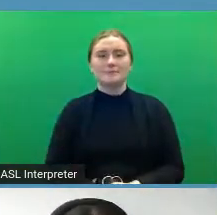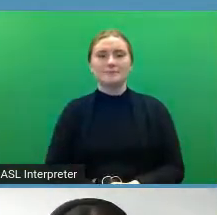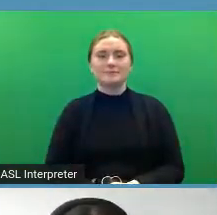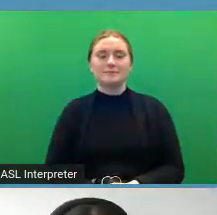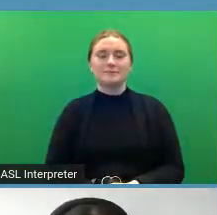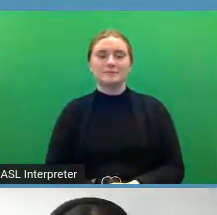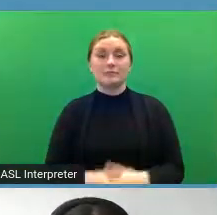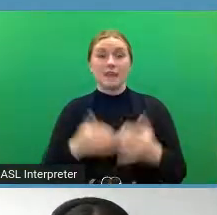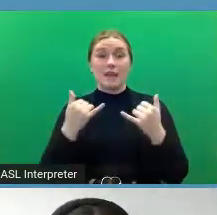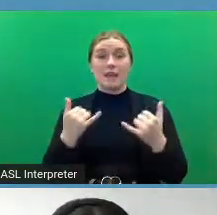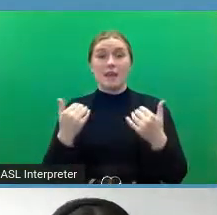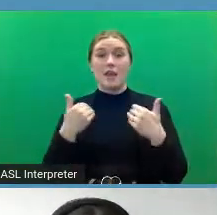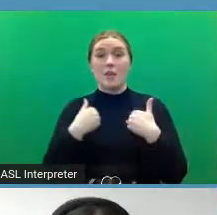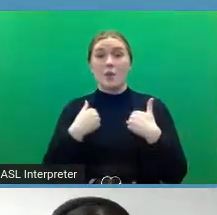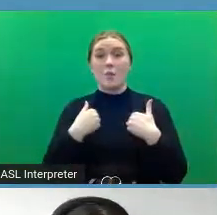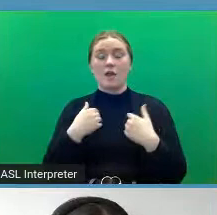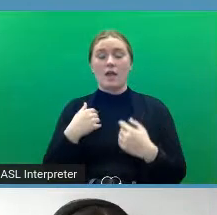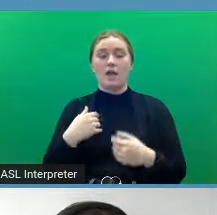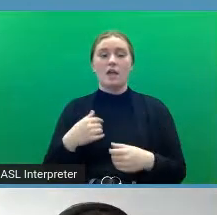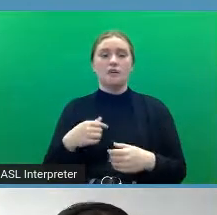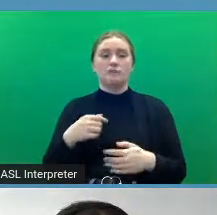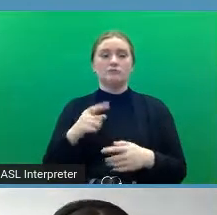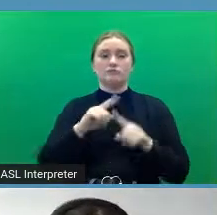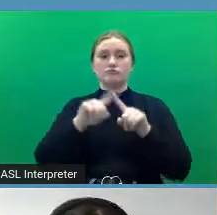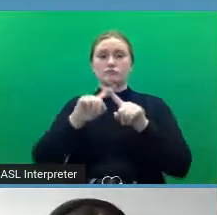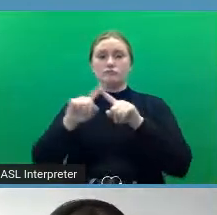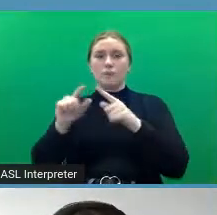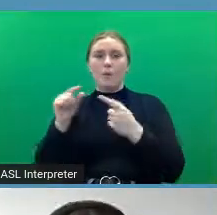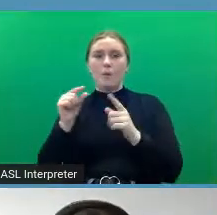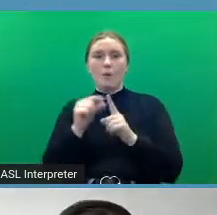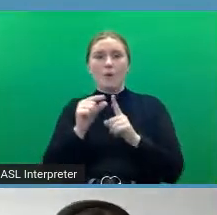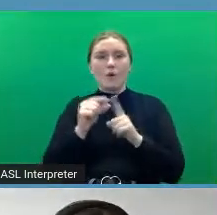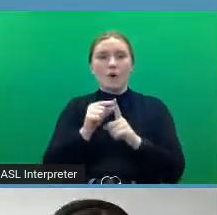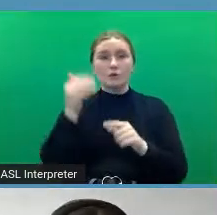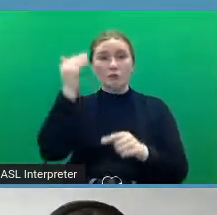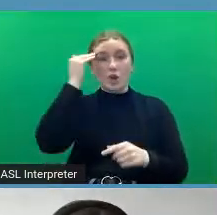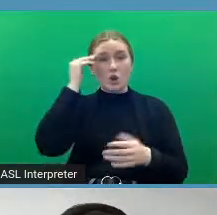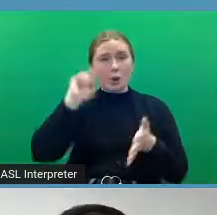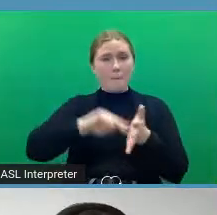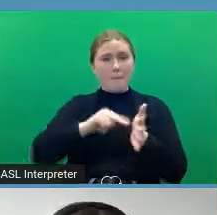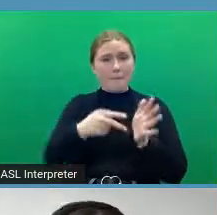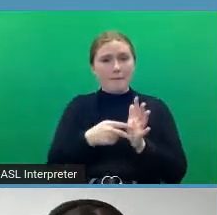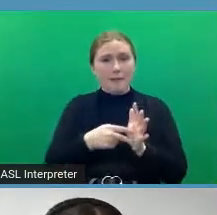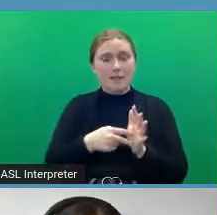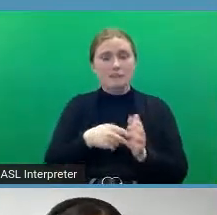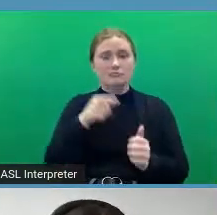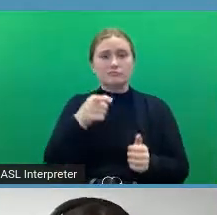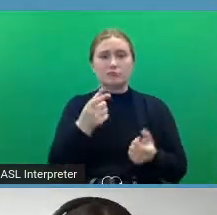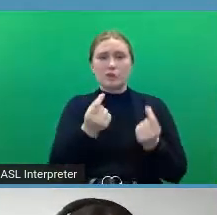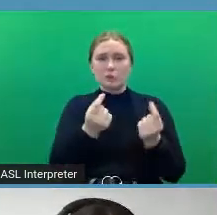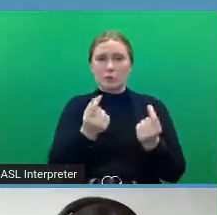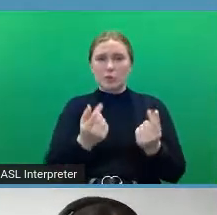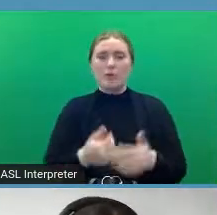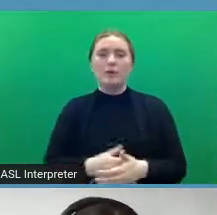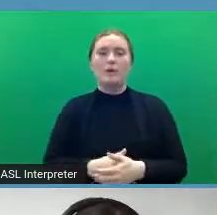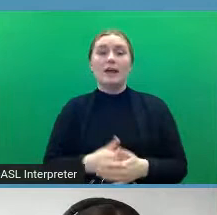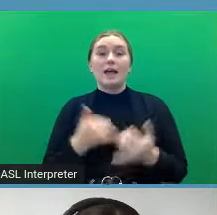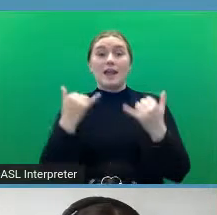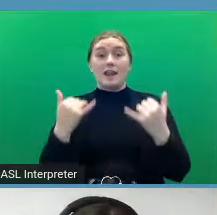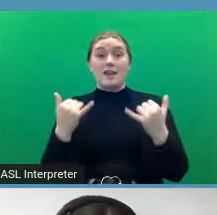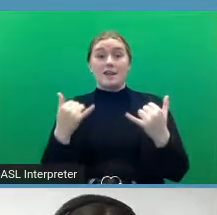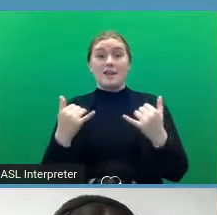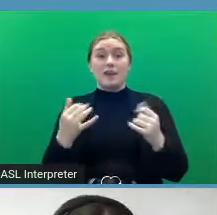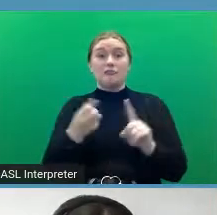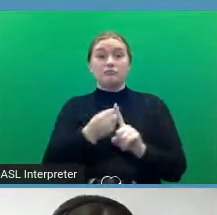now that we have a glossary of terms and we know what they mean and generally what they do, let's talk about what this means